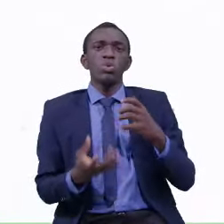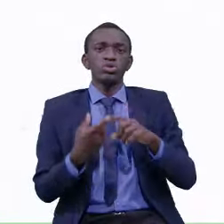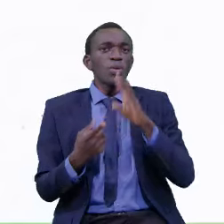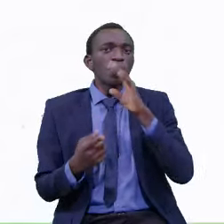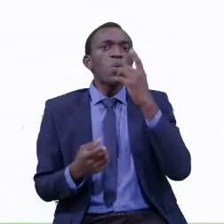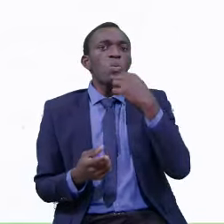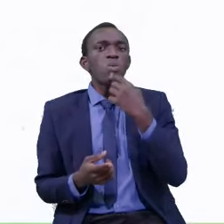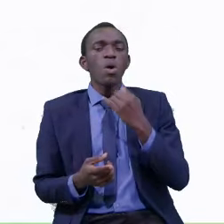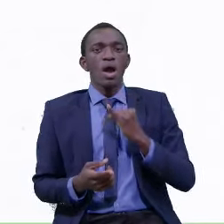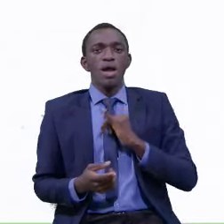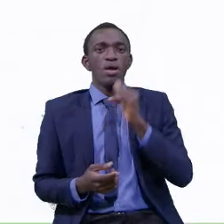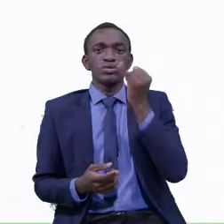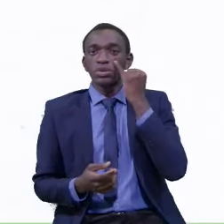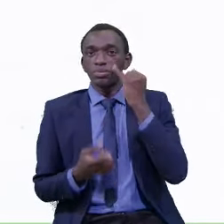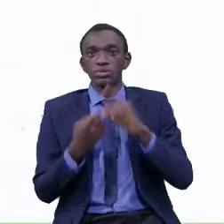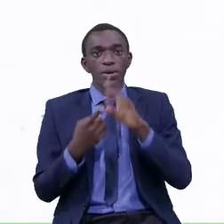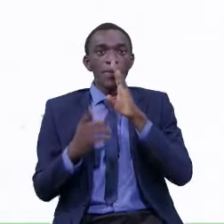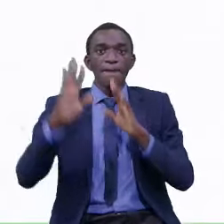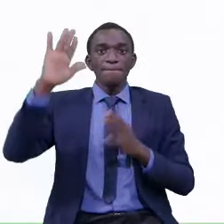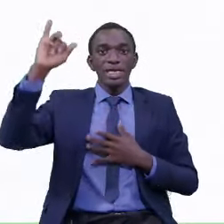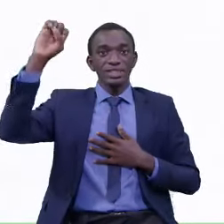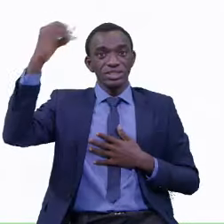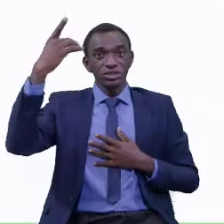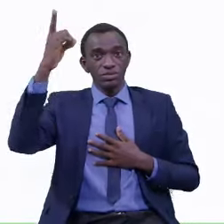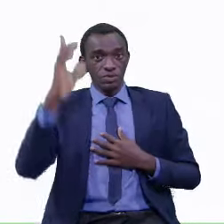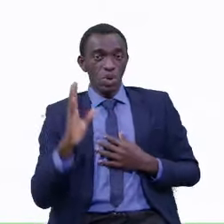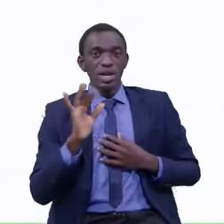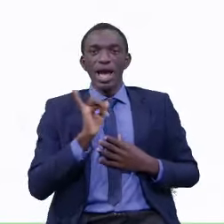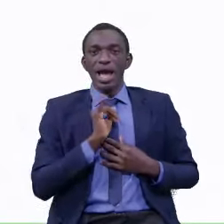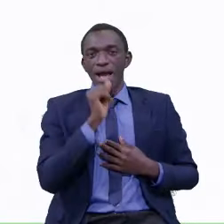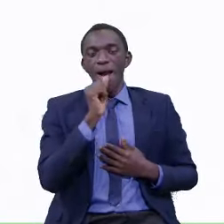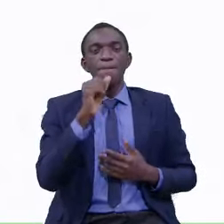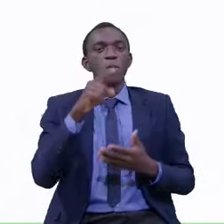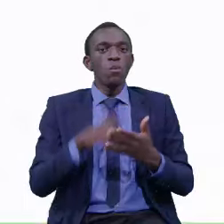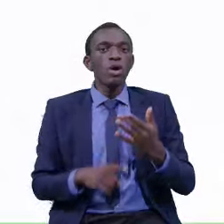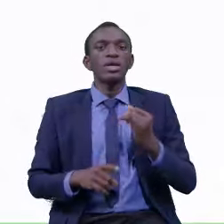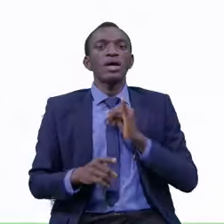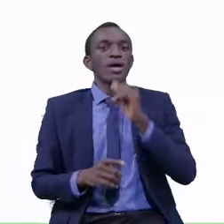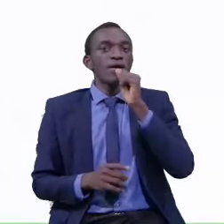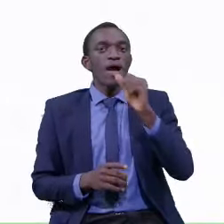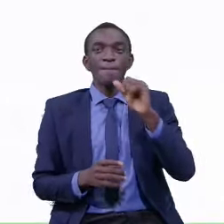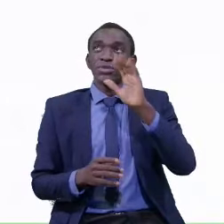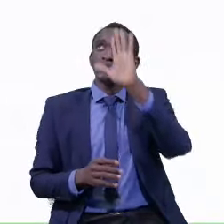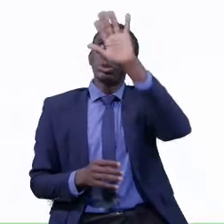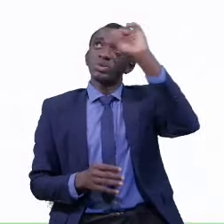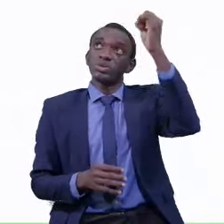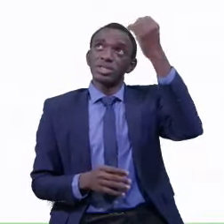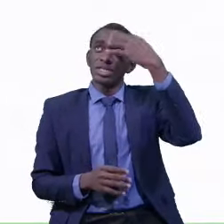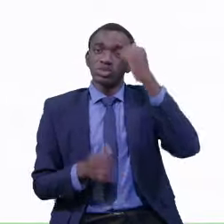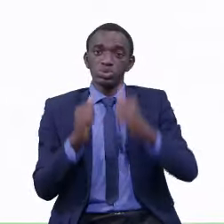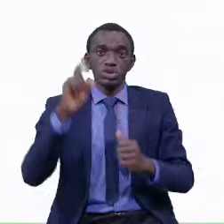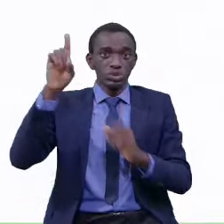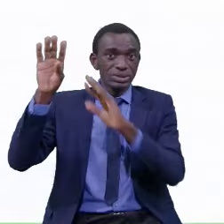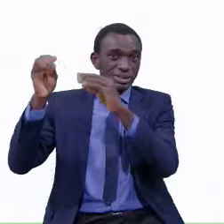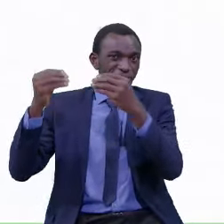of God, I am what I am. And your grace, which has been bestowed upon me, must not